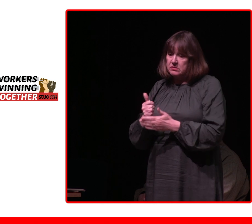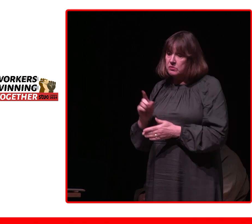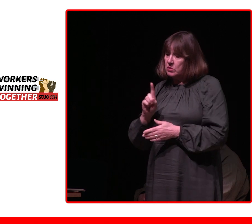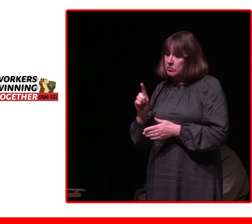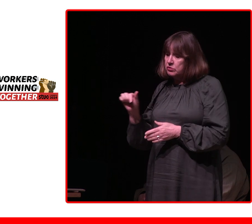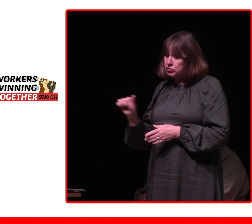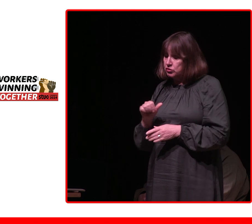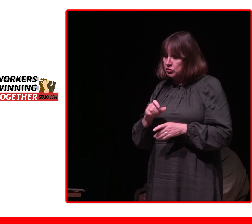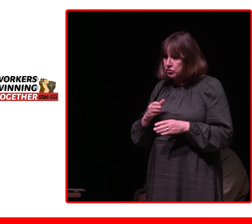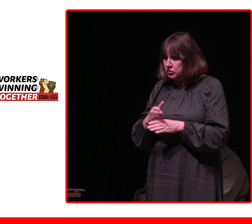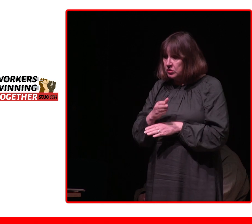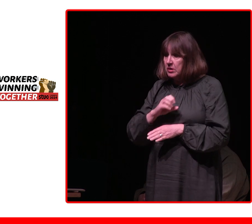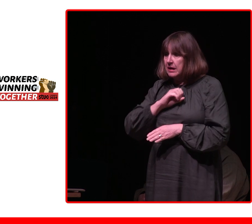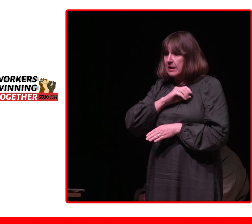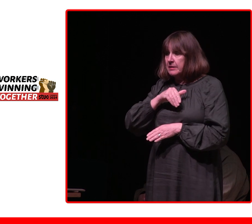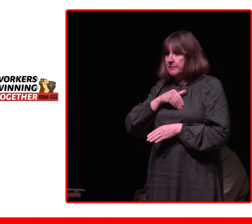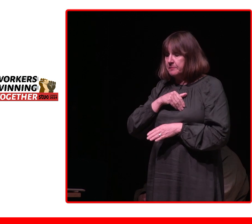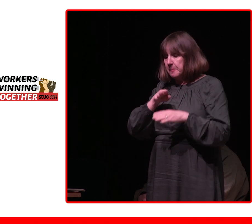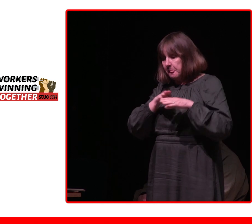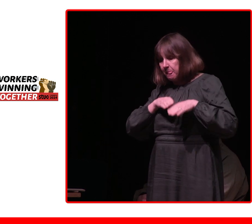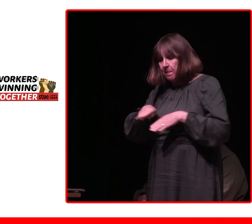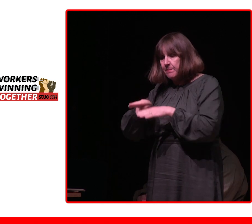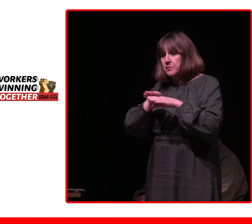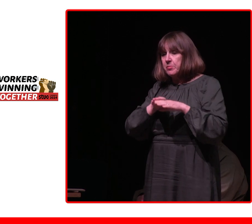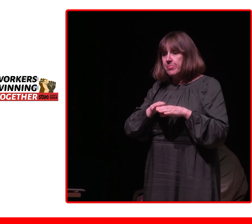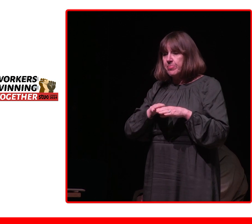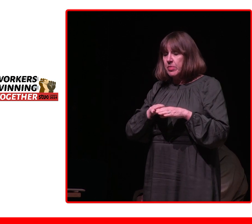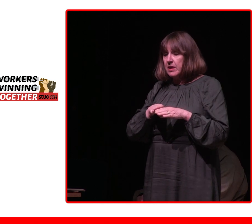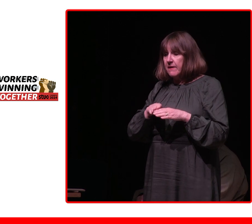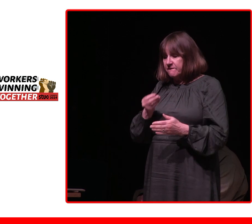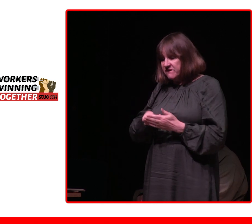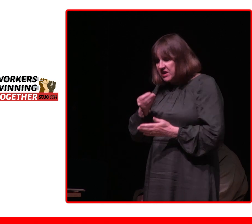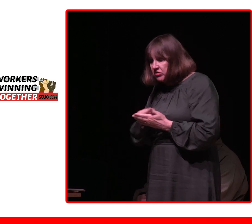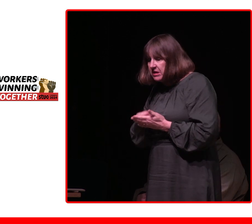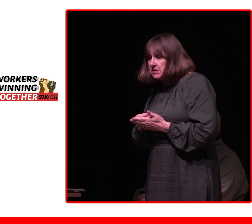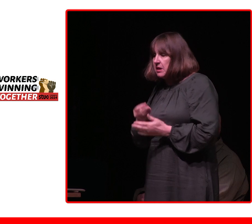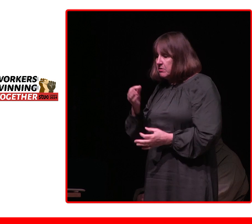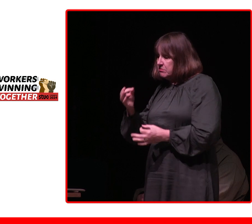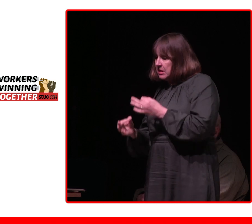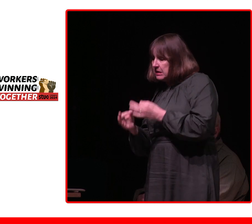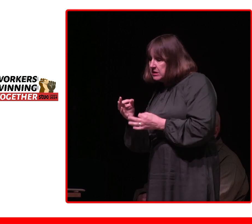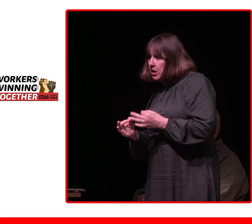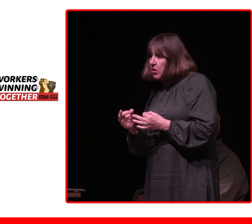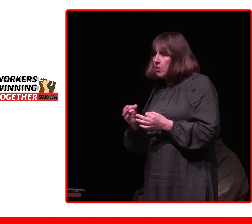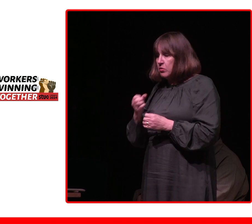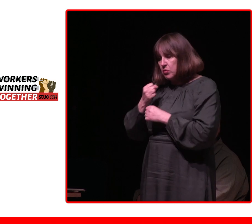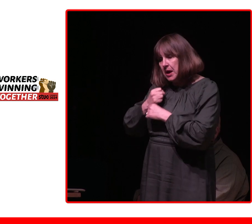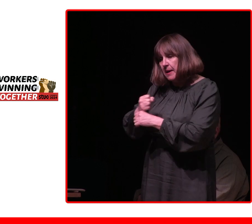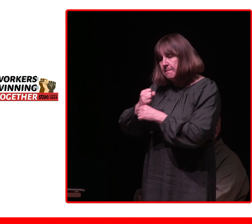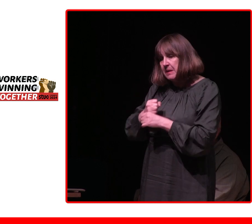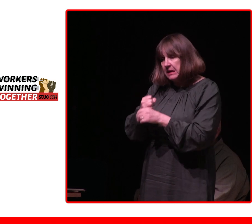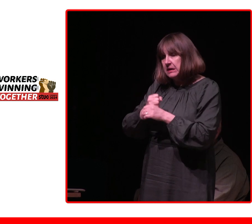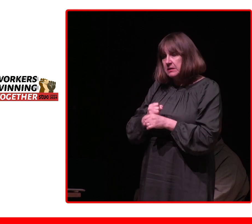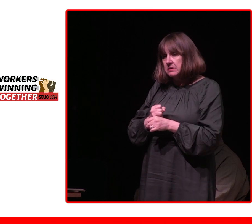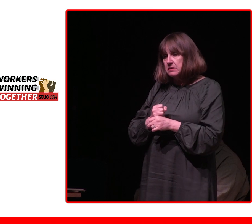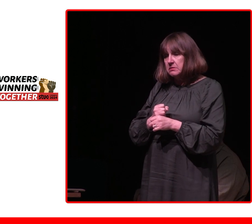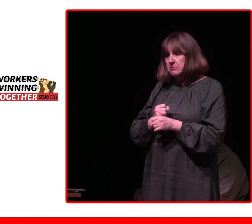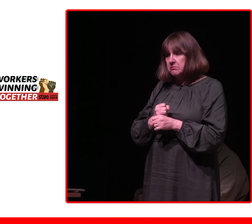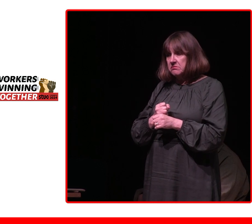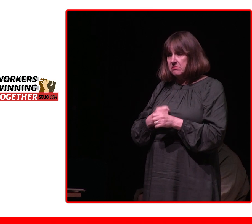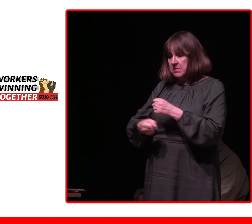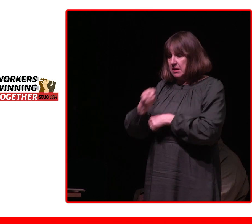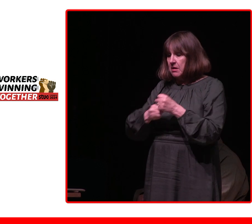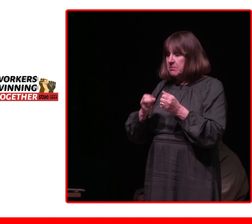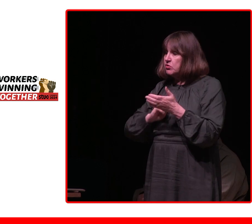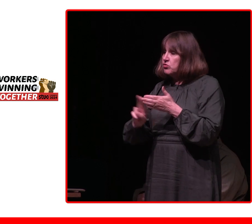is make Palestine solidarity work, whether that be fundraising or political or trade union campaigning, continue to make that normal